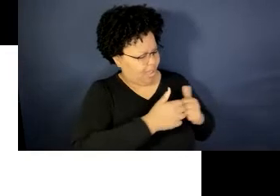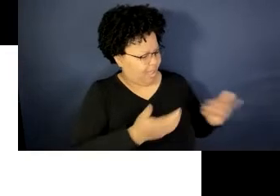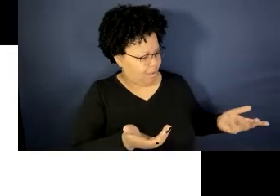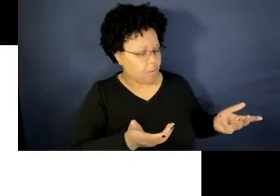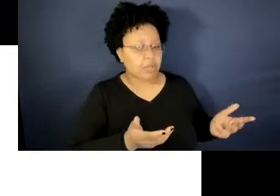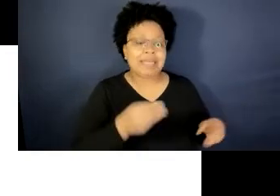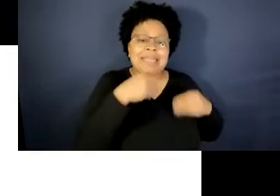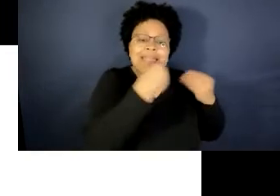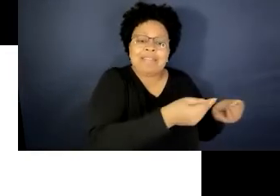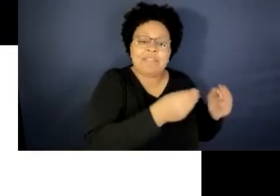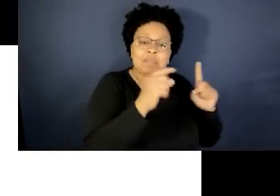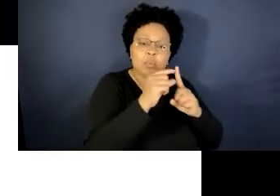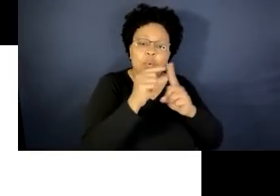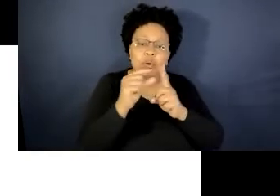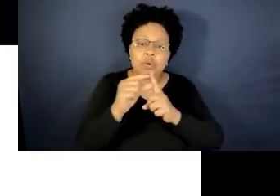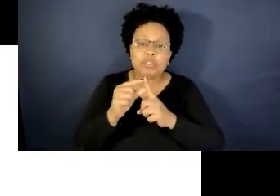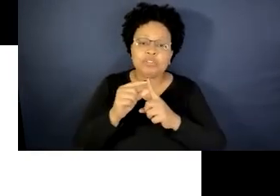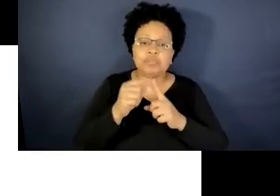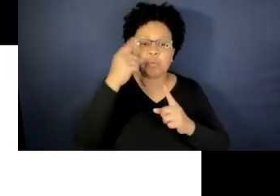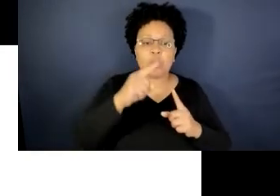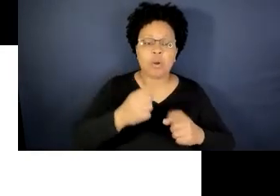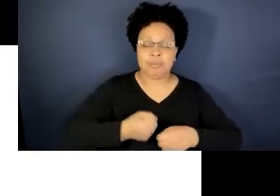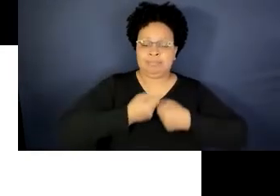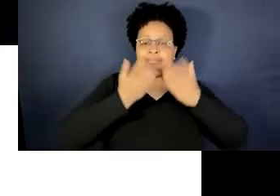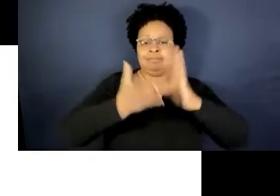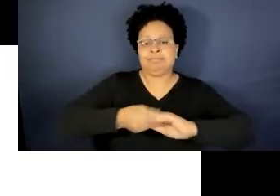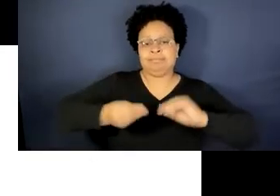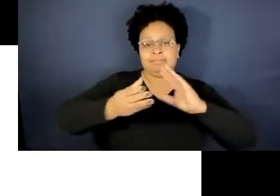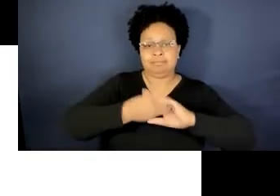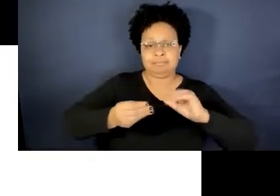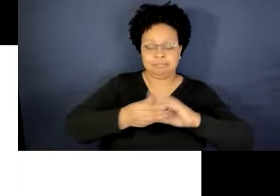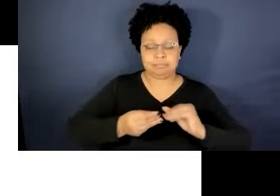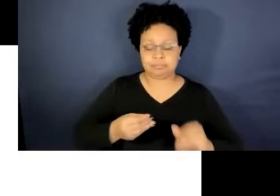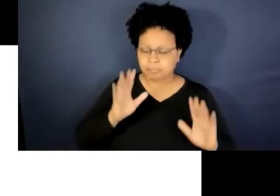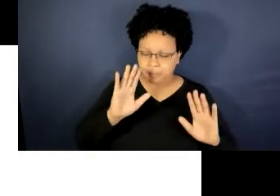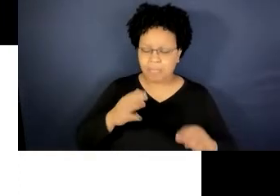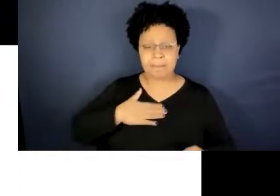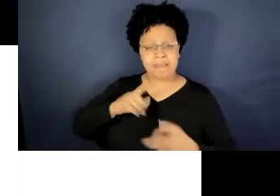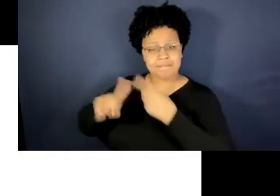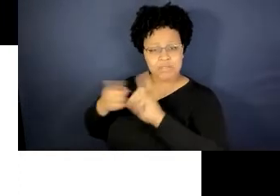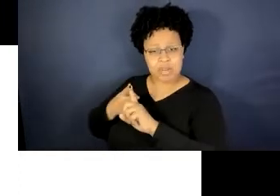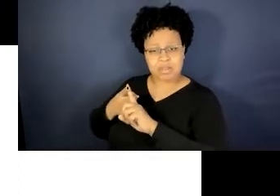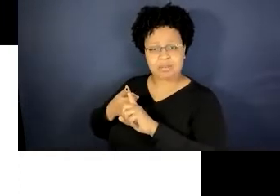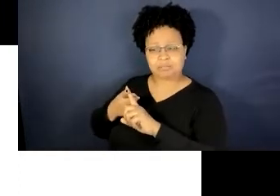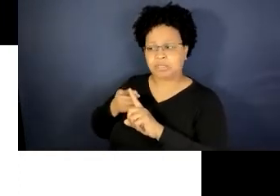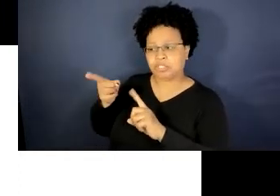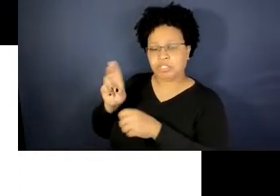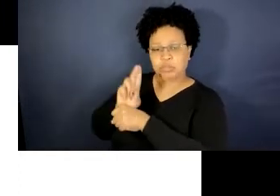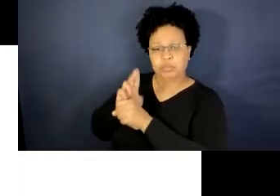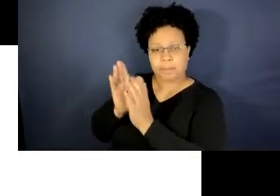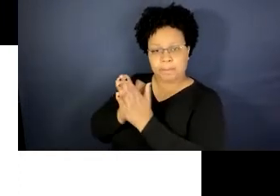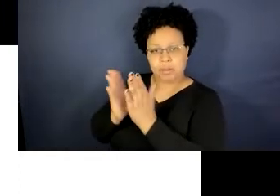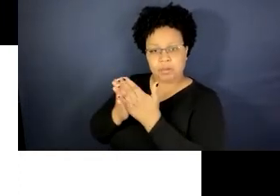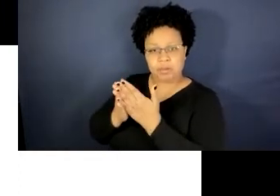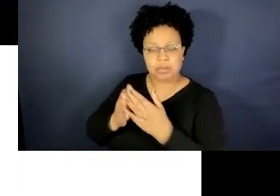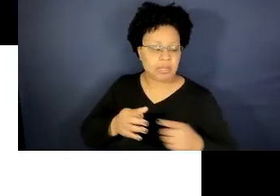the words, they can tell you how they feel. A friend of mine talked about her grandbaby after she was reading that book to her. Her 2-year-old grandbaby